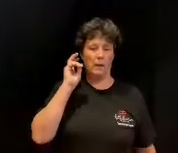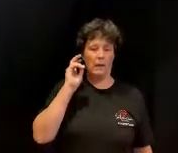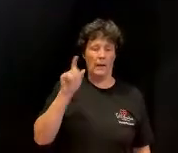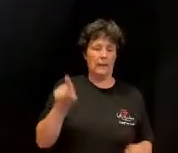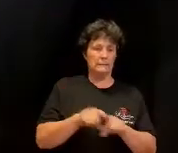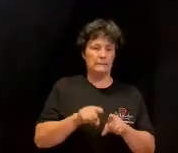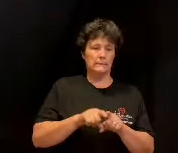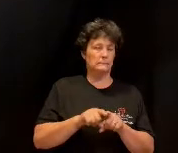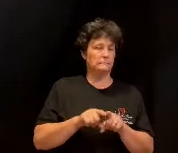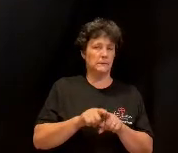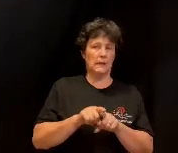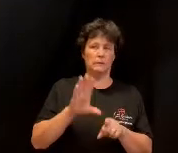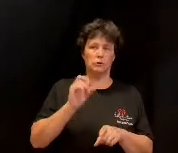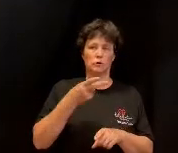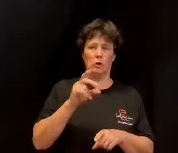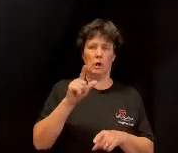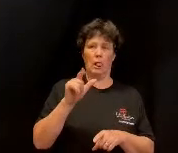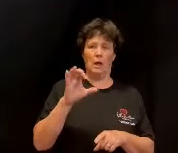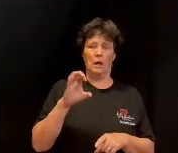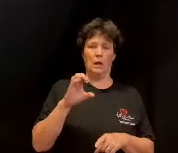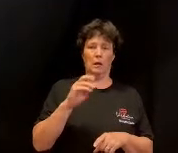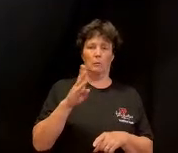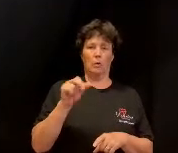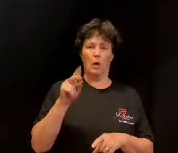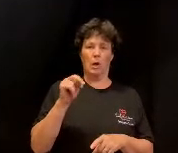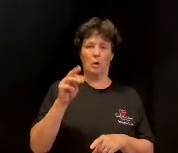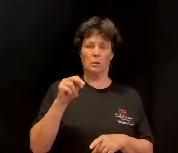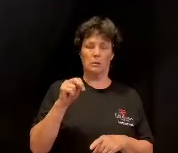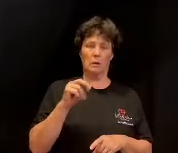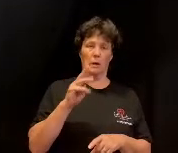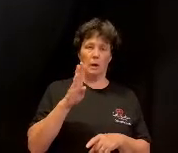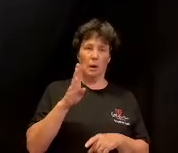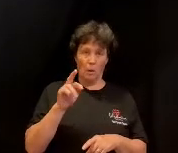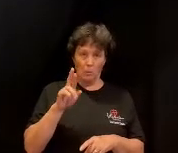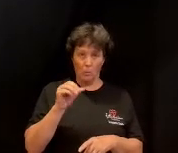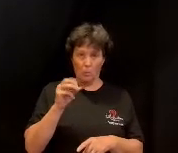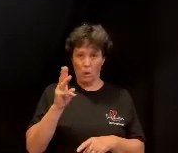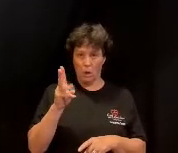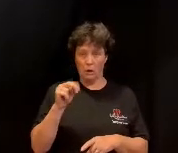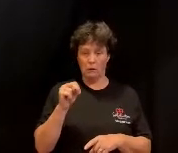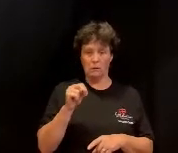Brown's. Wah, wah, wah, wah, wah, wah. Wah, wah, wah, wah, wah, wah.